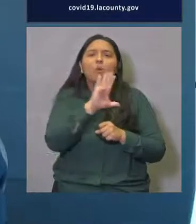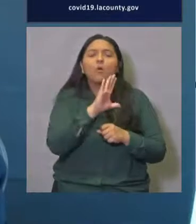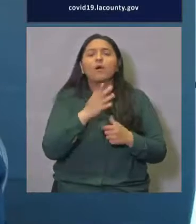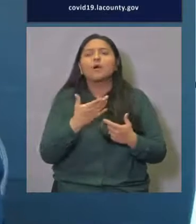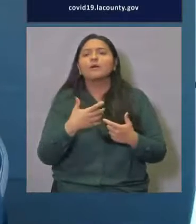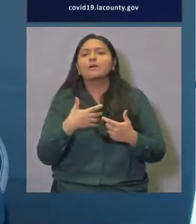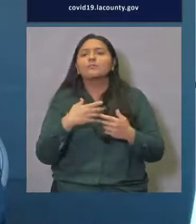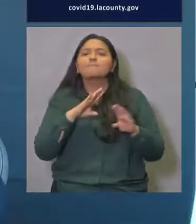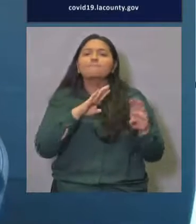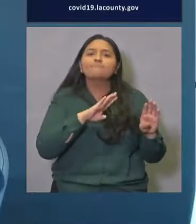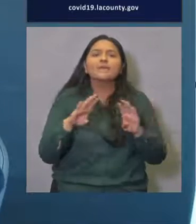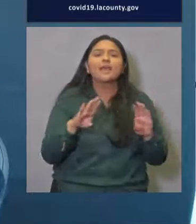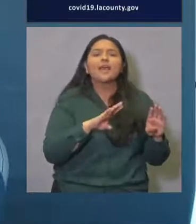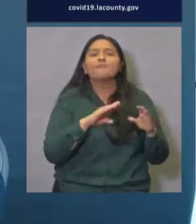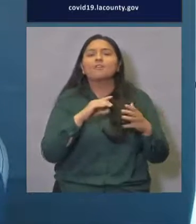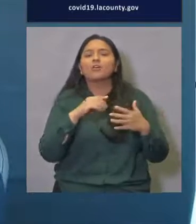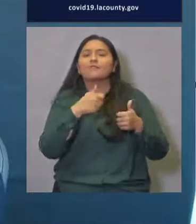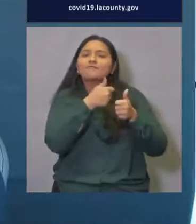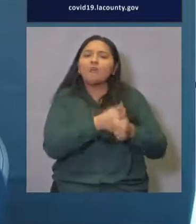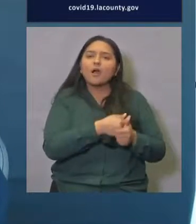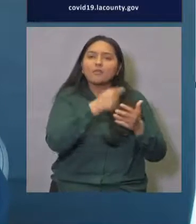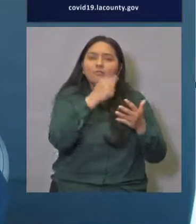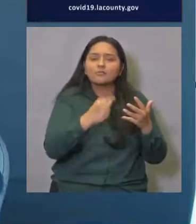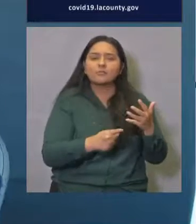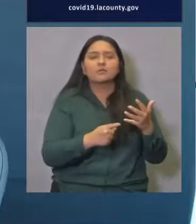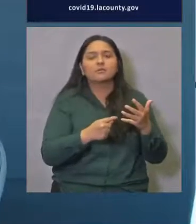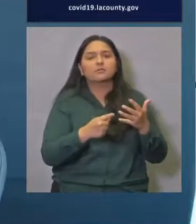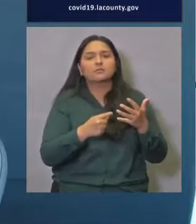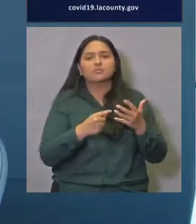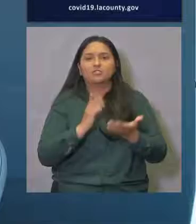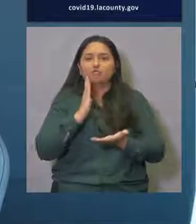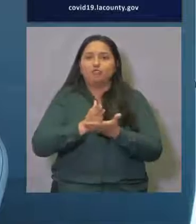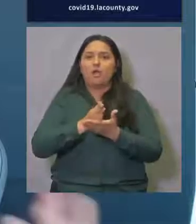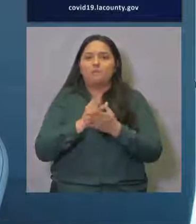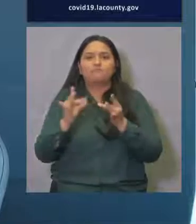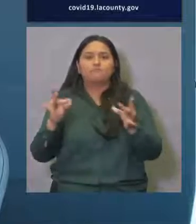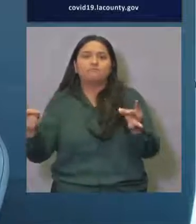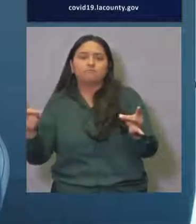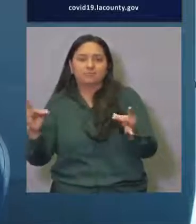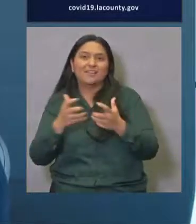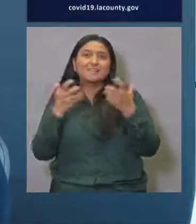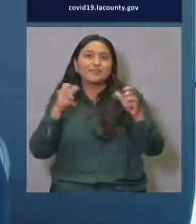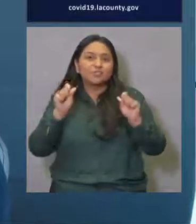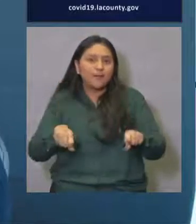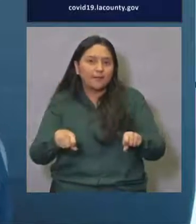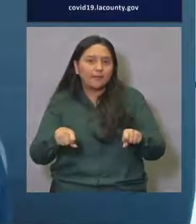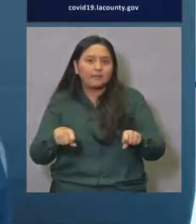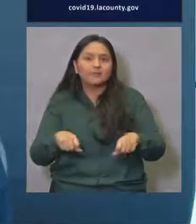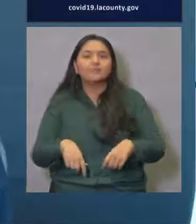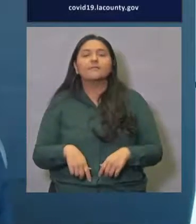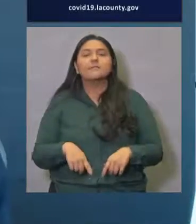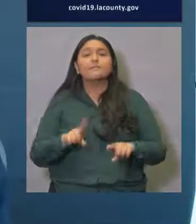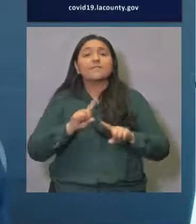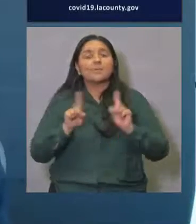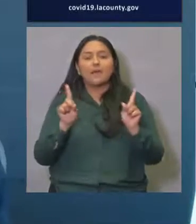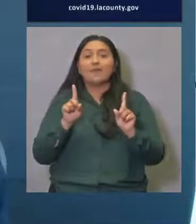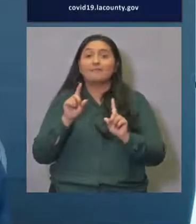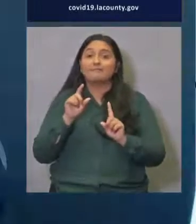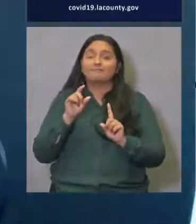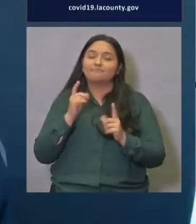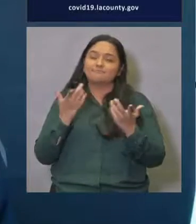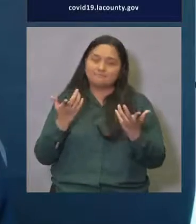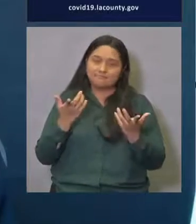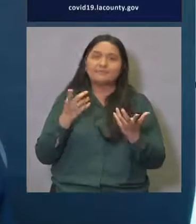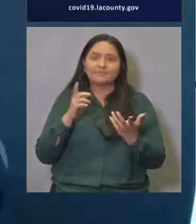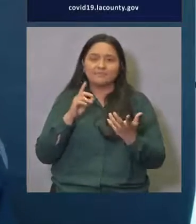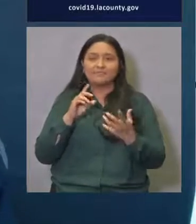manner in which it helps to reduce transmission as much as possible. You're right that just based on the timing, it's not at all due to the reopening